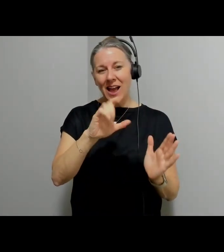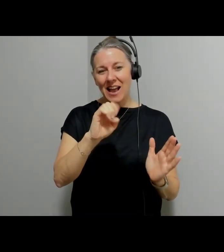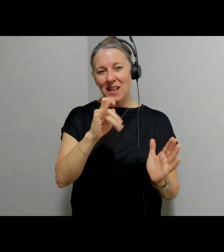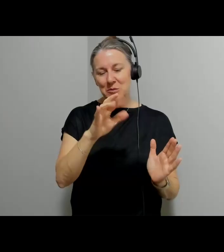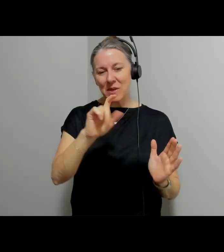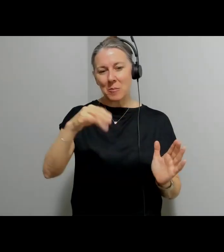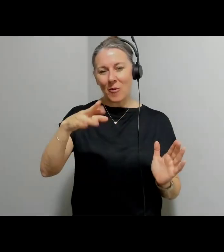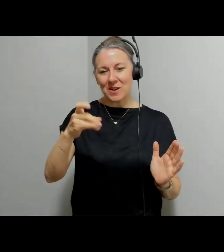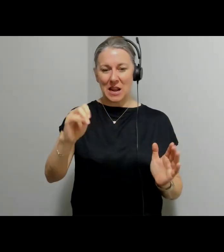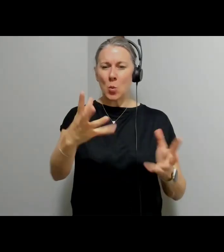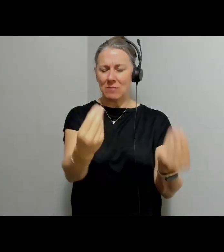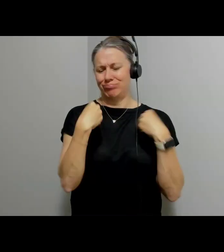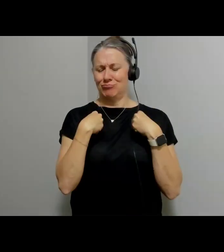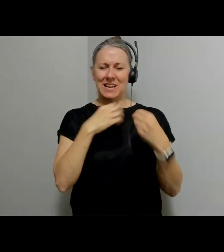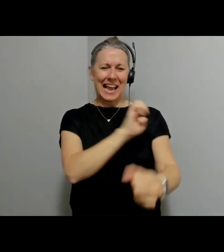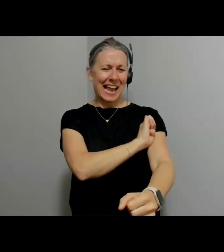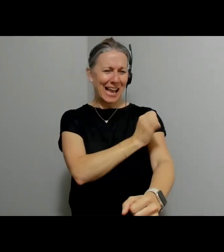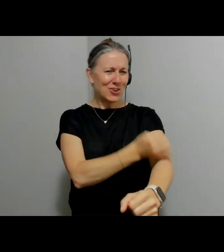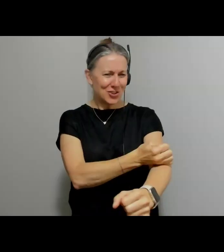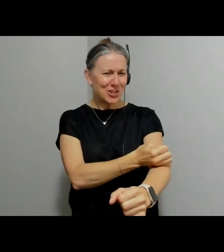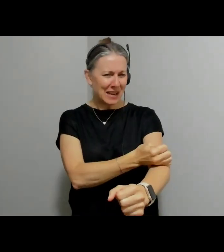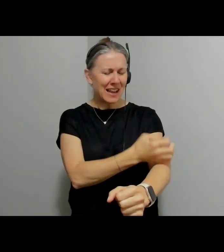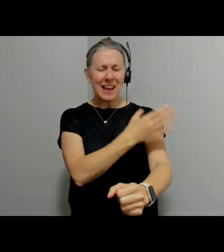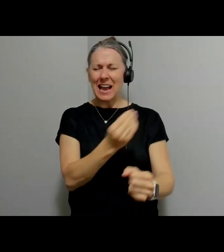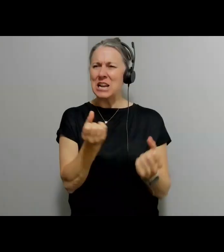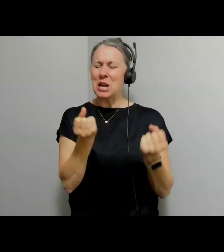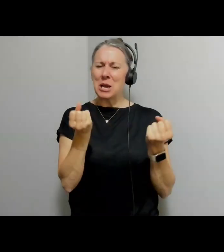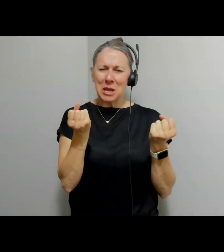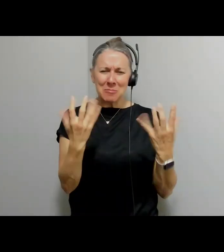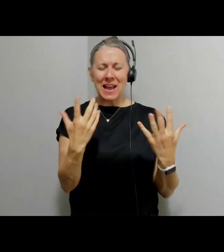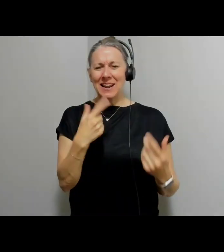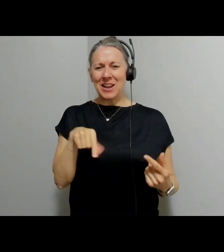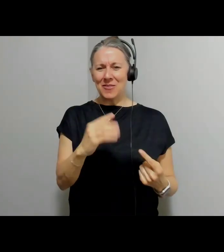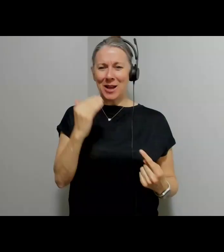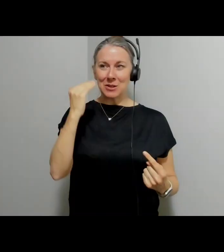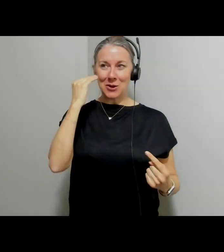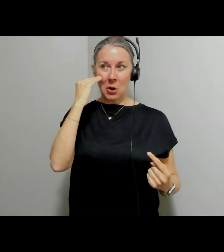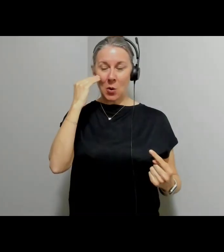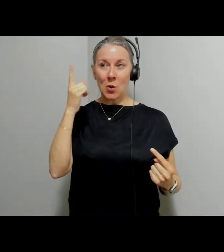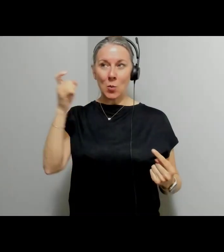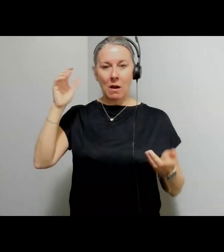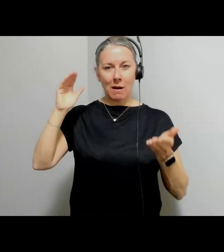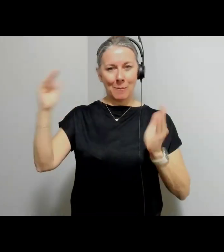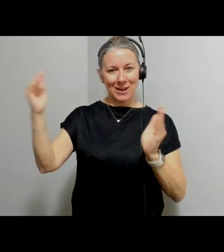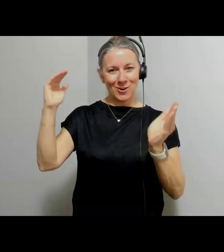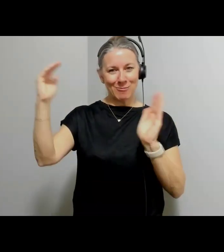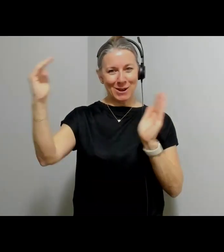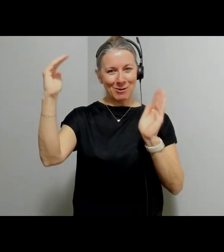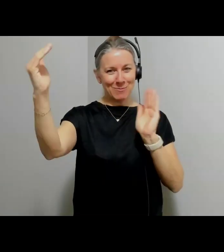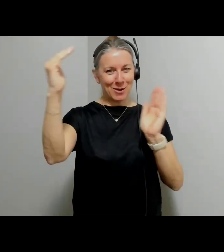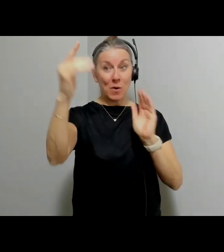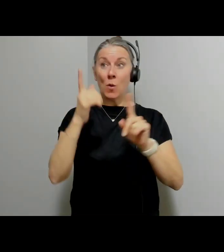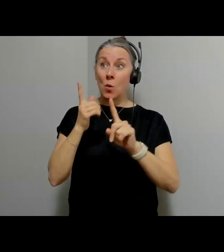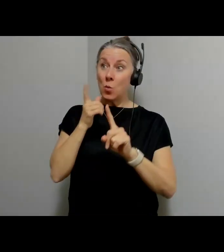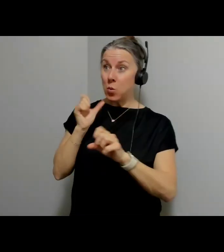us know that we are being perhaps judged and measured a little bit, that we know that those who came before